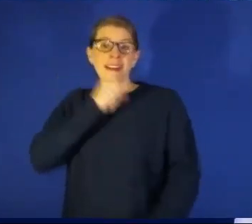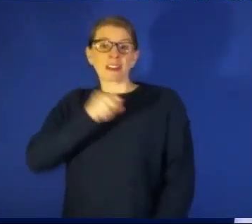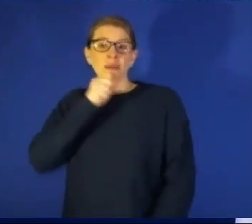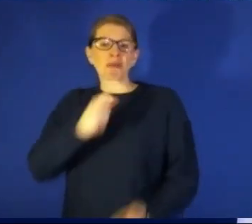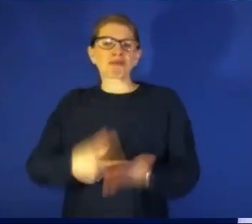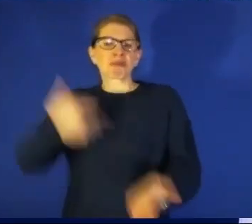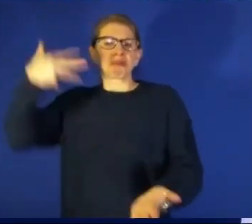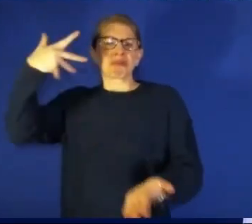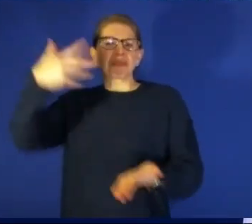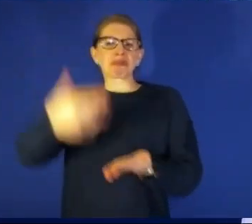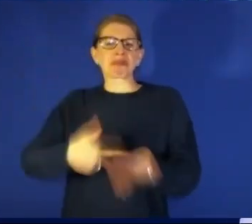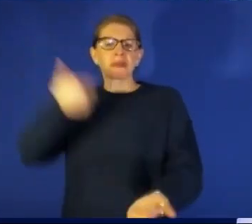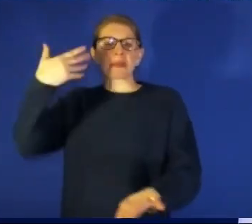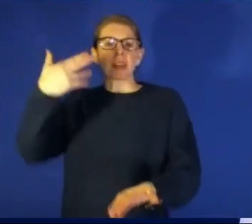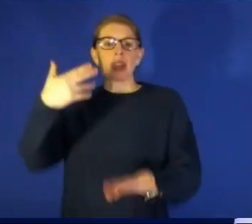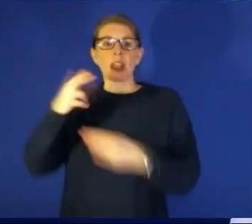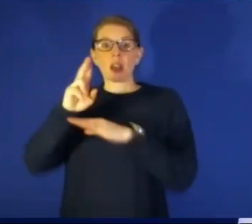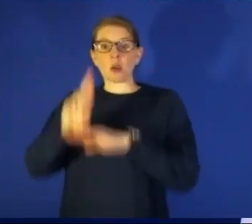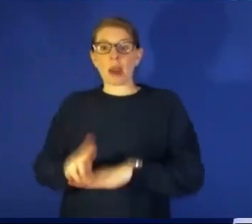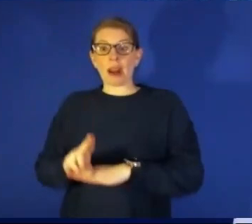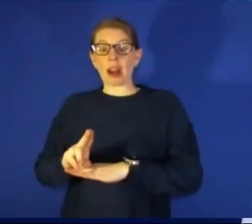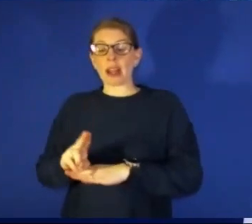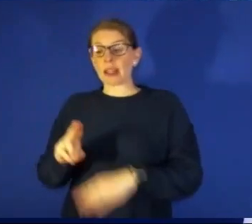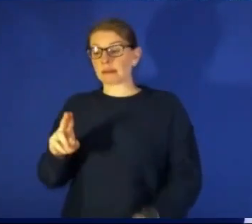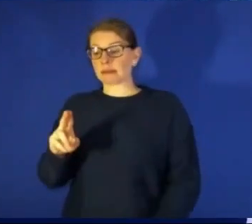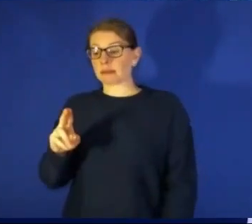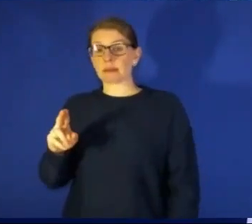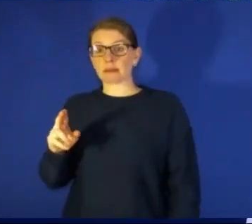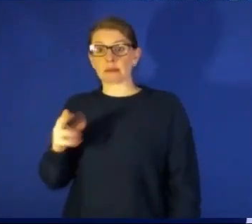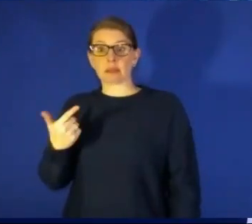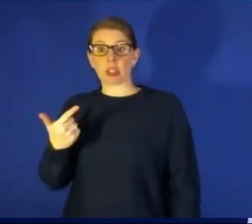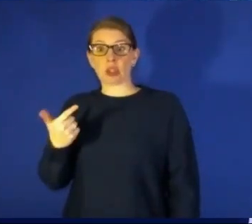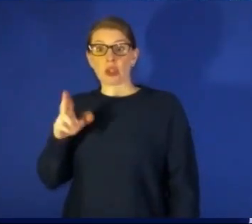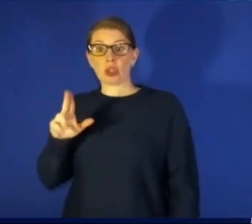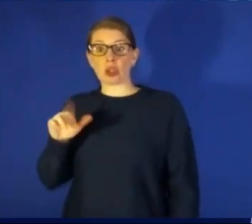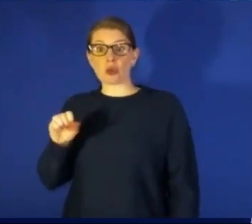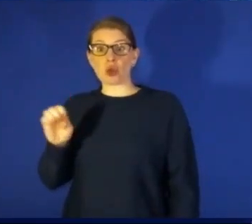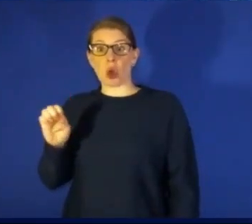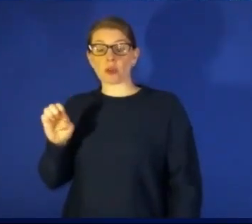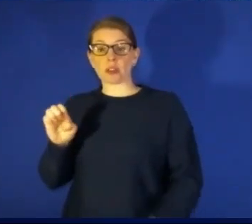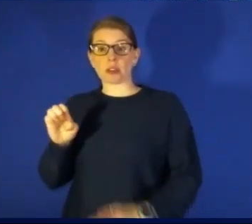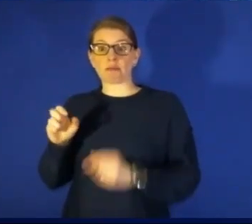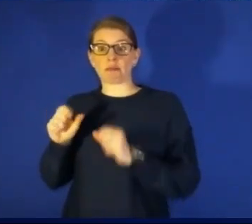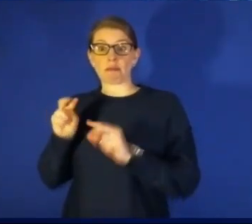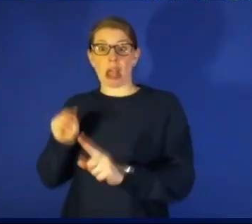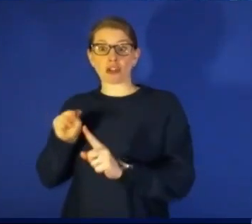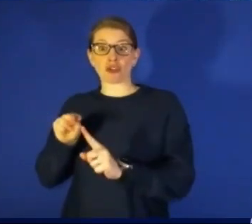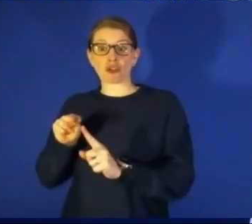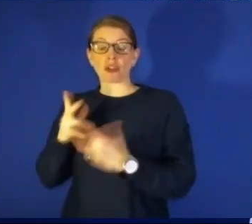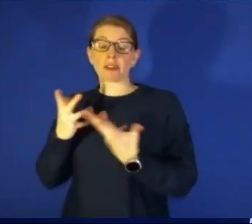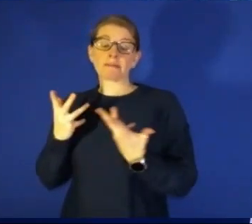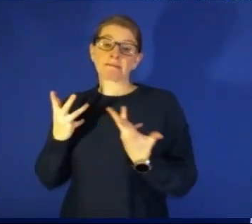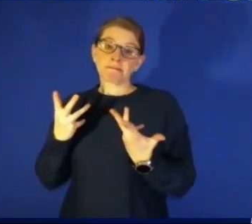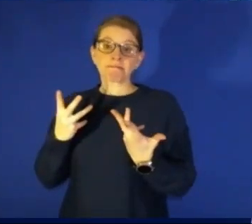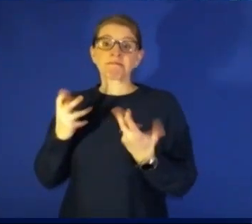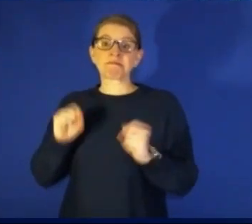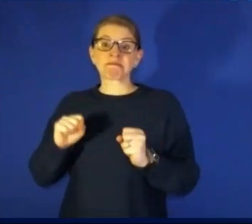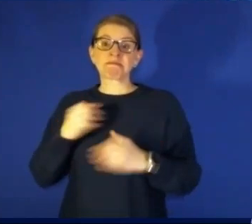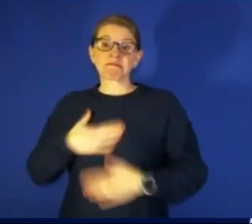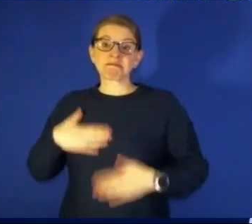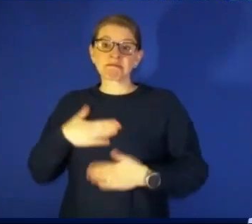wearing a continuous glucose monitor, they can learn how to deal with it and lead a pretty good life. We don't want them going to